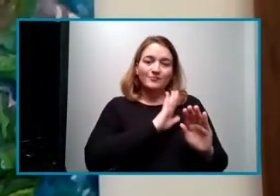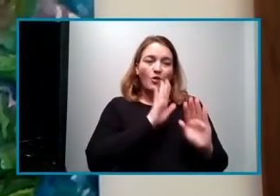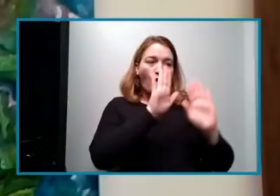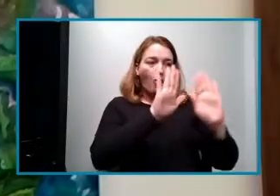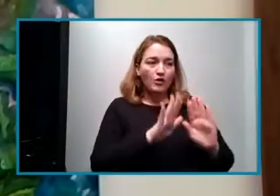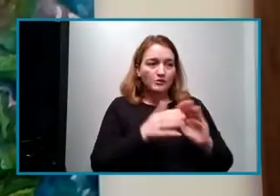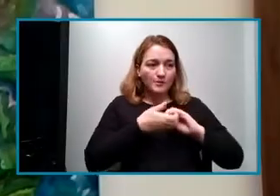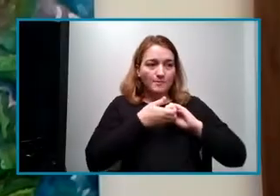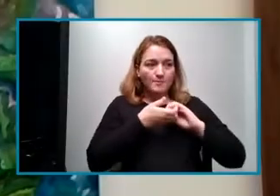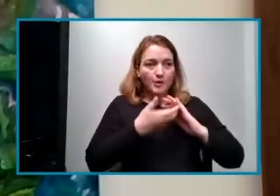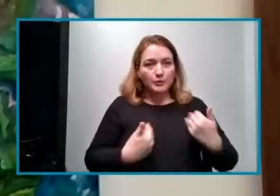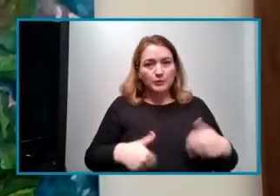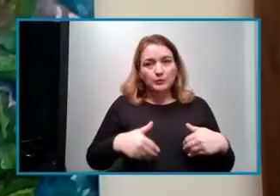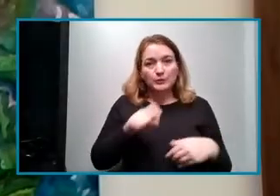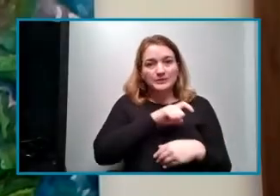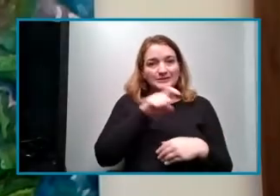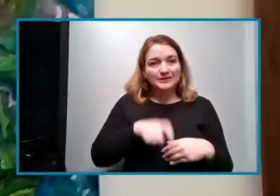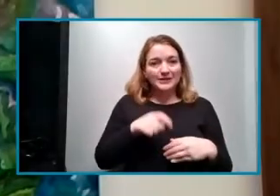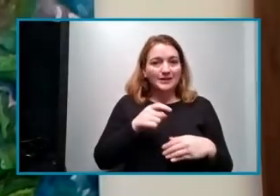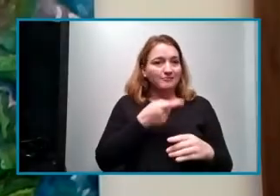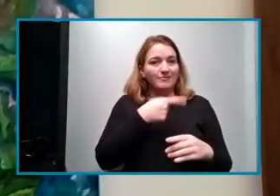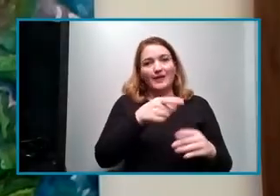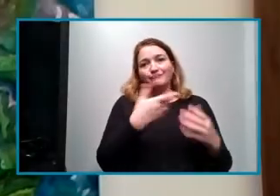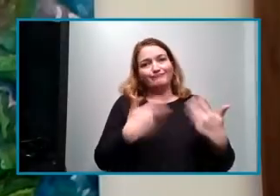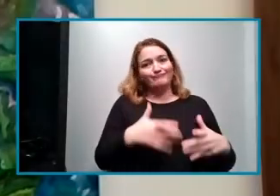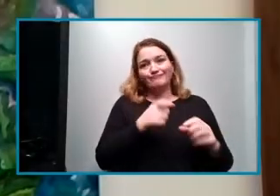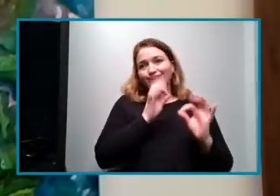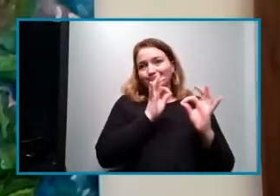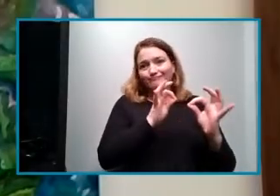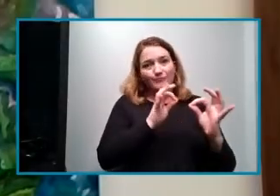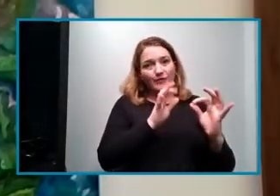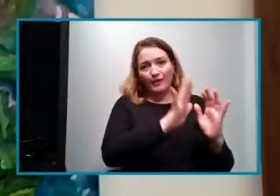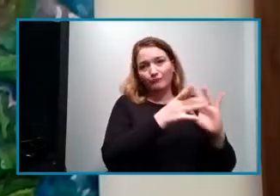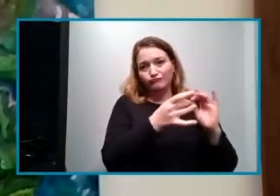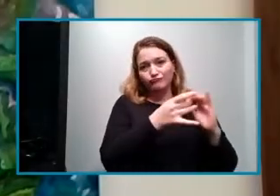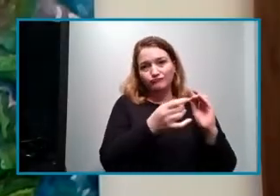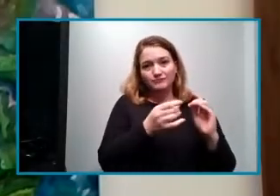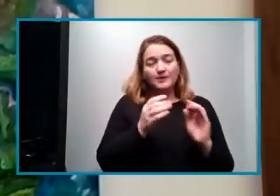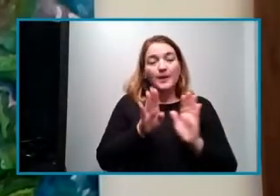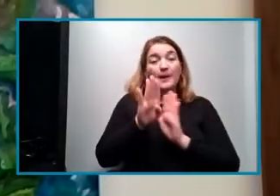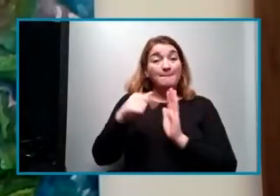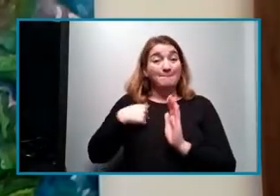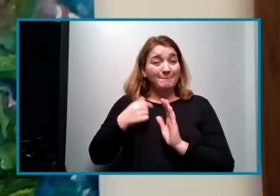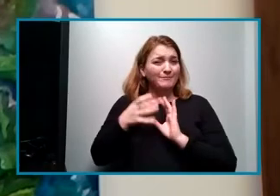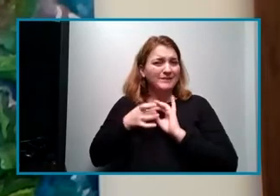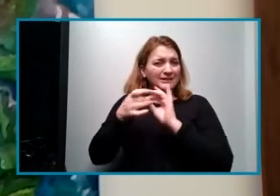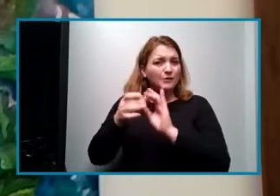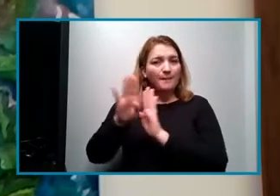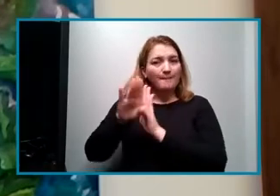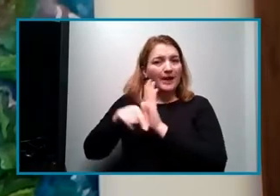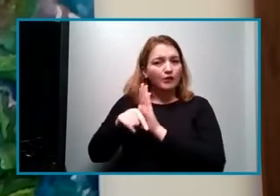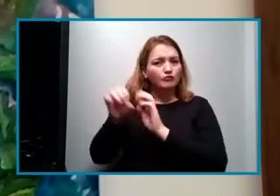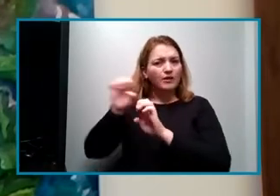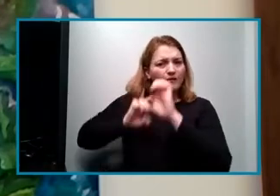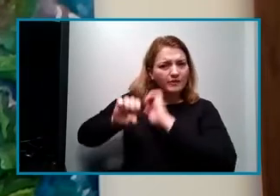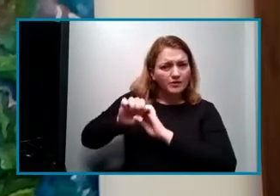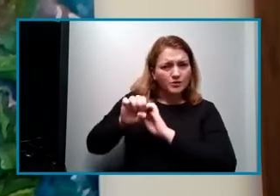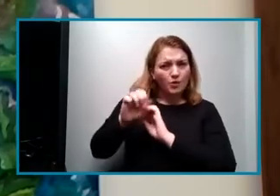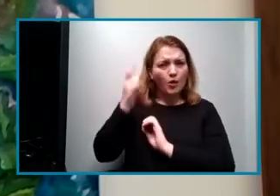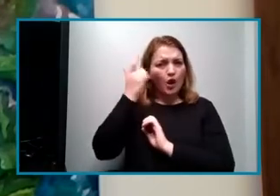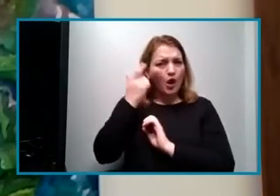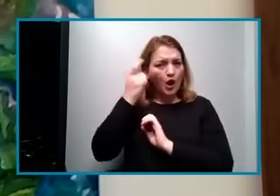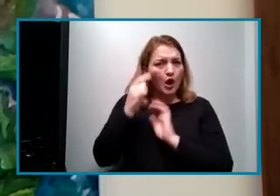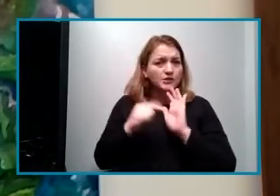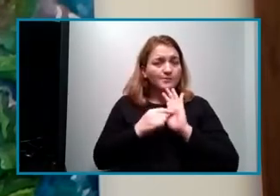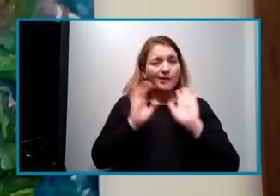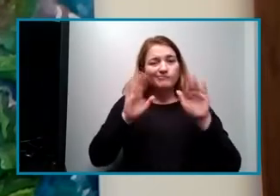hit the nail on the head, right? I came in with a background in evaluation, so doing a logic model itself was not daunting to me. It's something